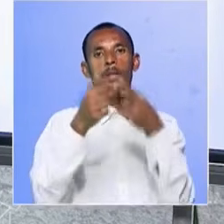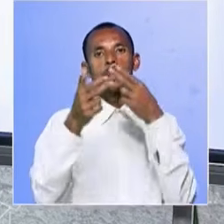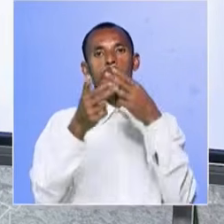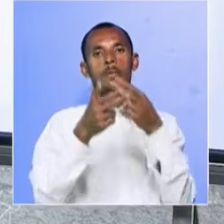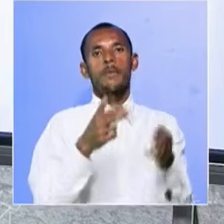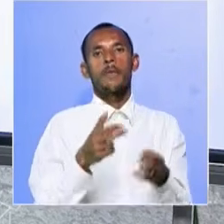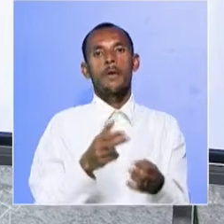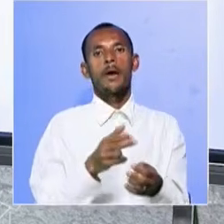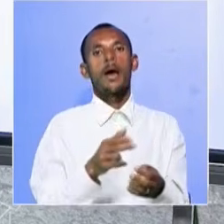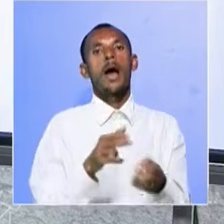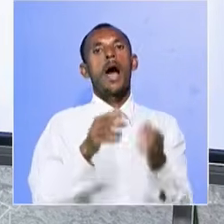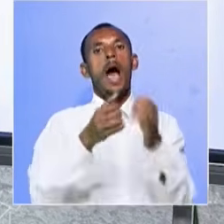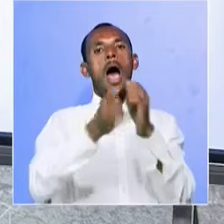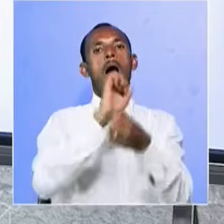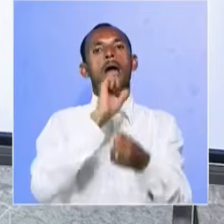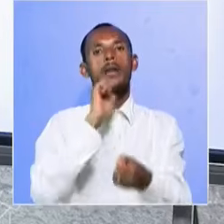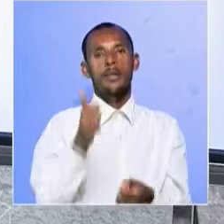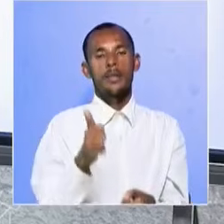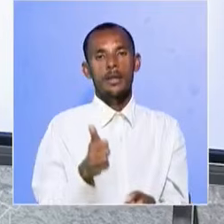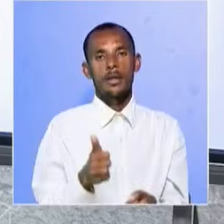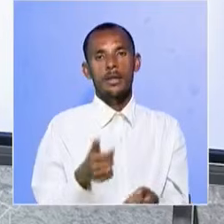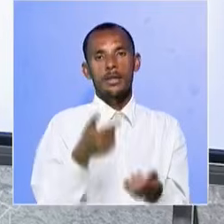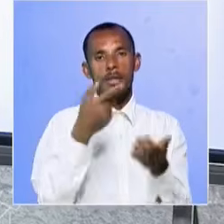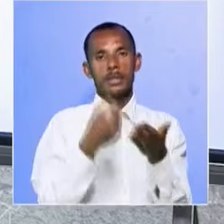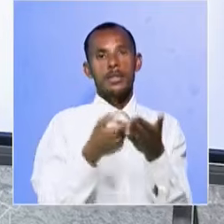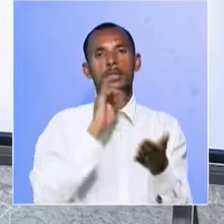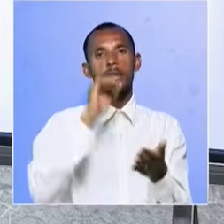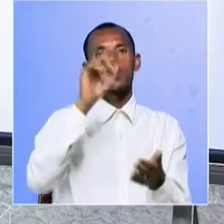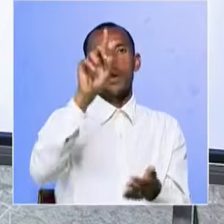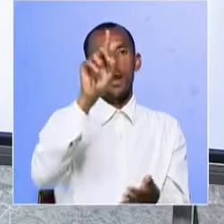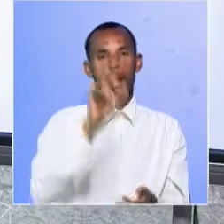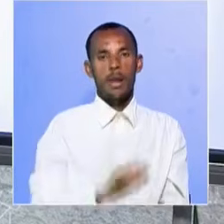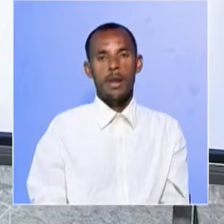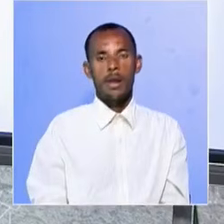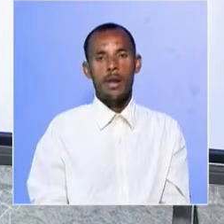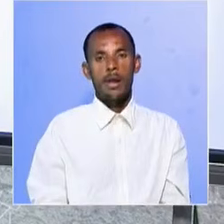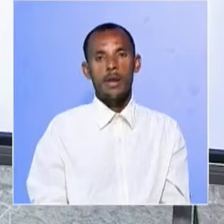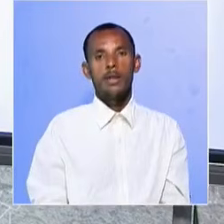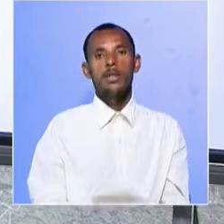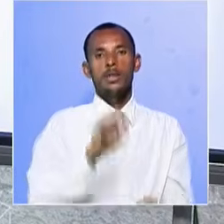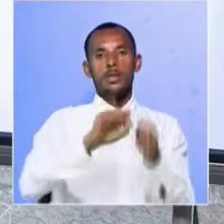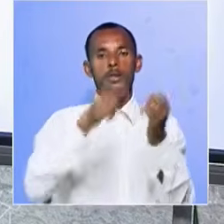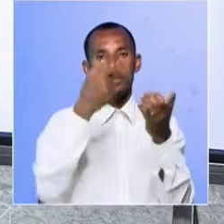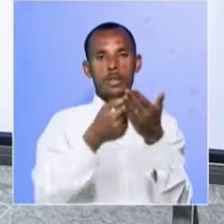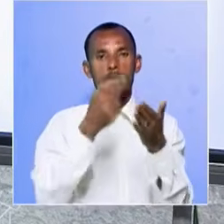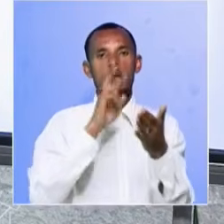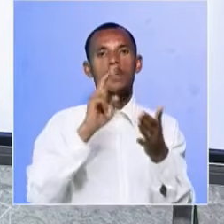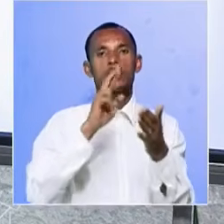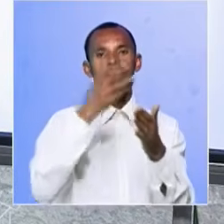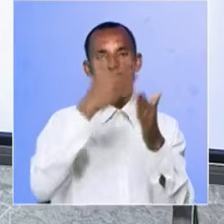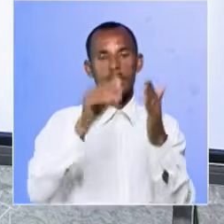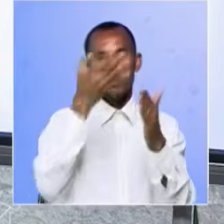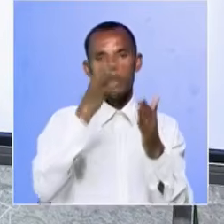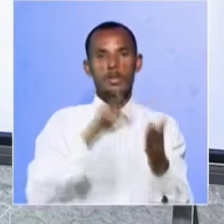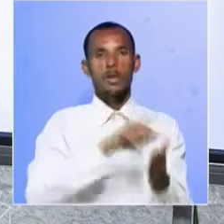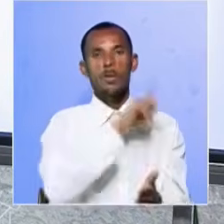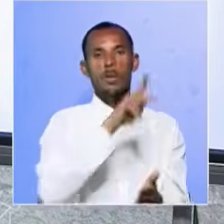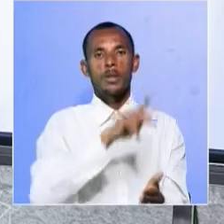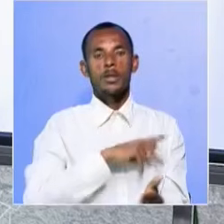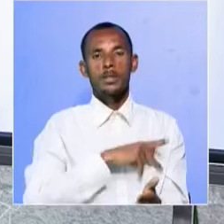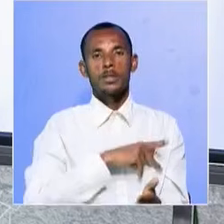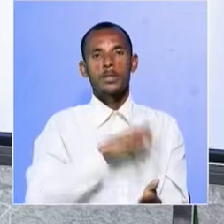multiplicative identity. So that multiplicative identity is 1. Okay, so these are some of the properties